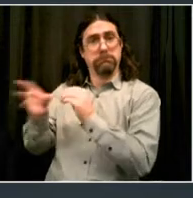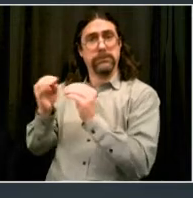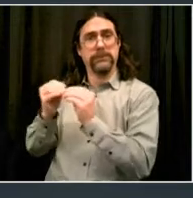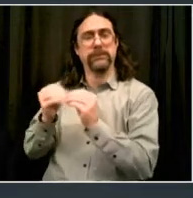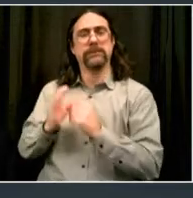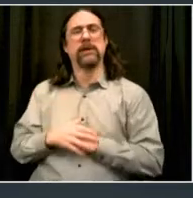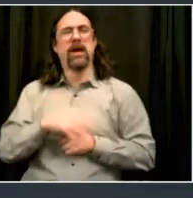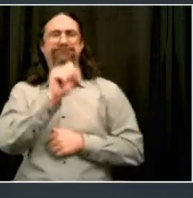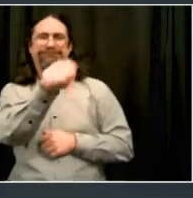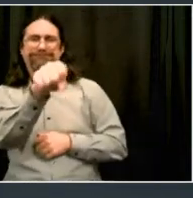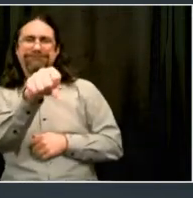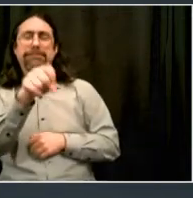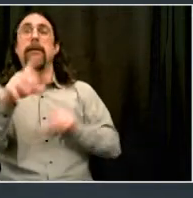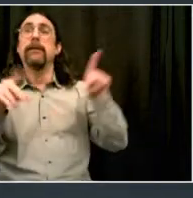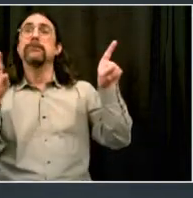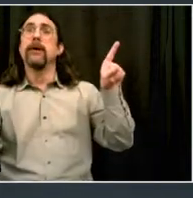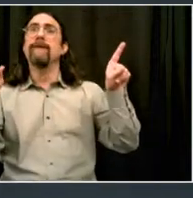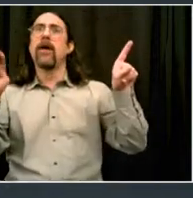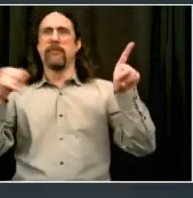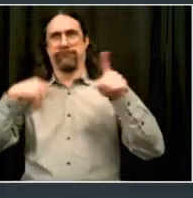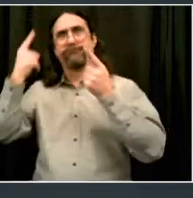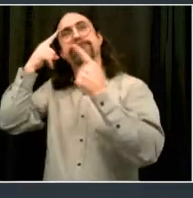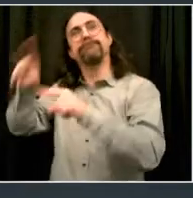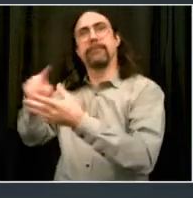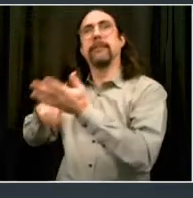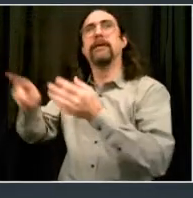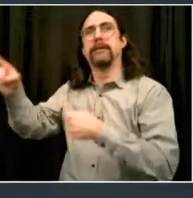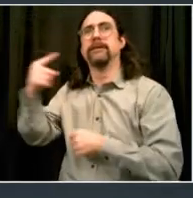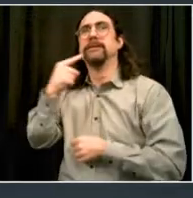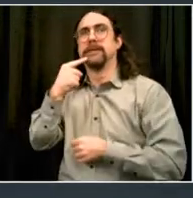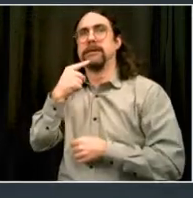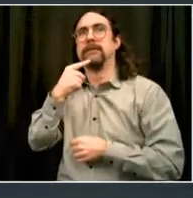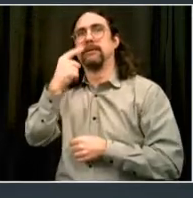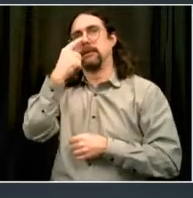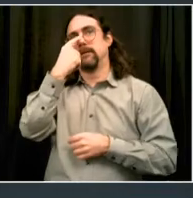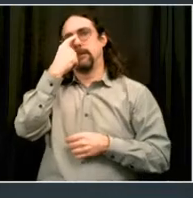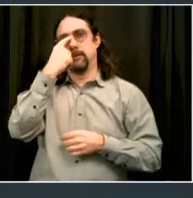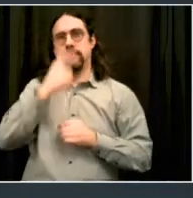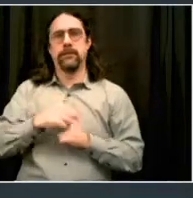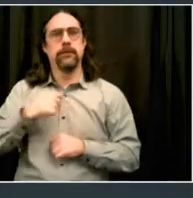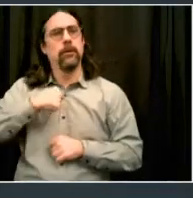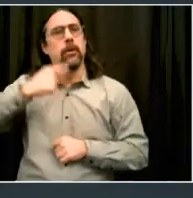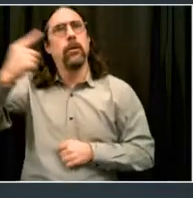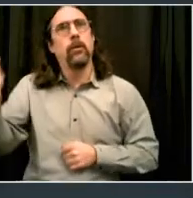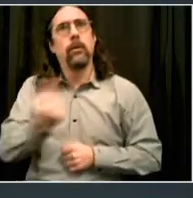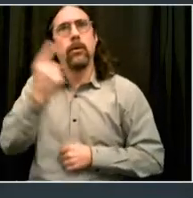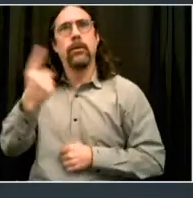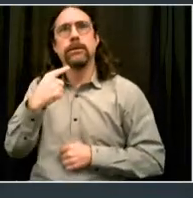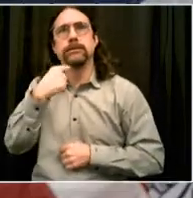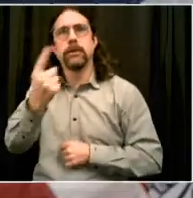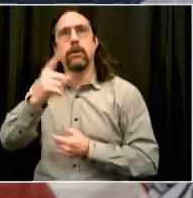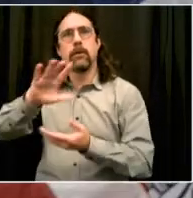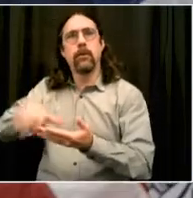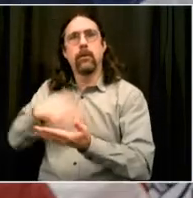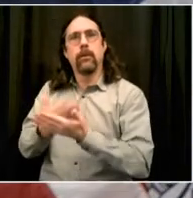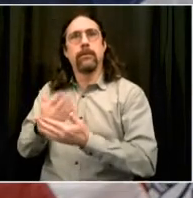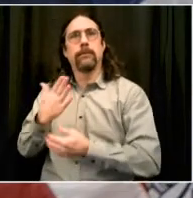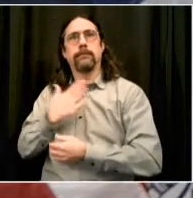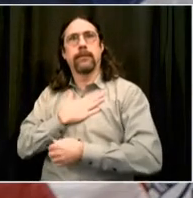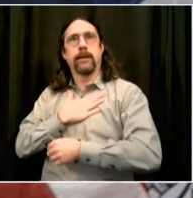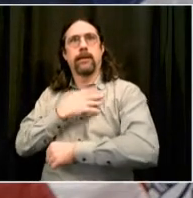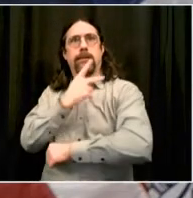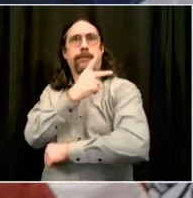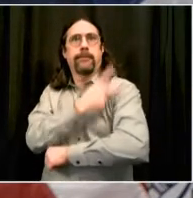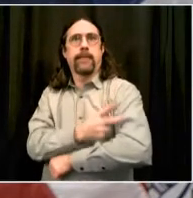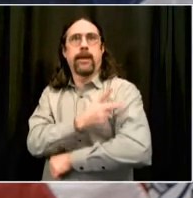this real game changer for our city and for the country. Excellent. Dr. Long, you want to add? The only thing I would add is, as a primary